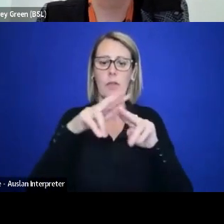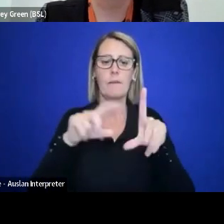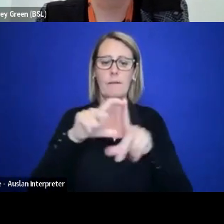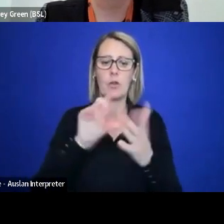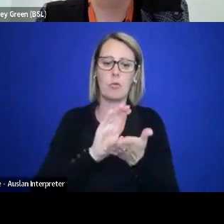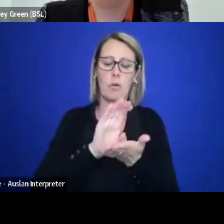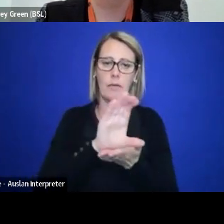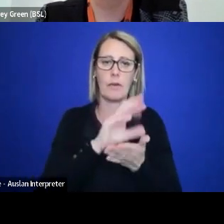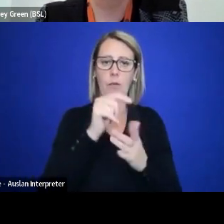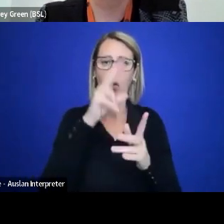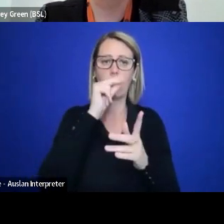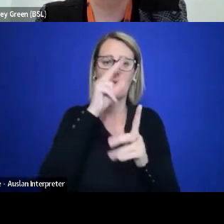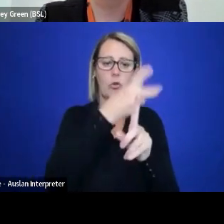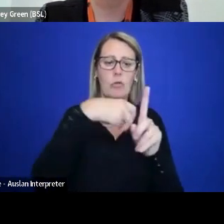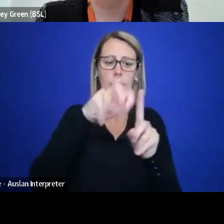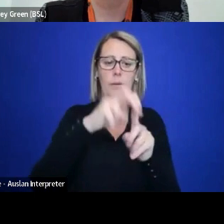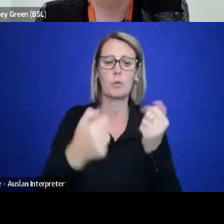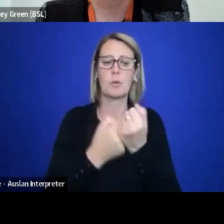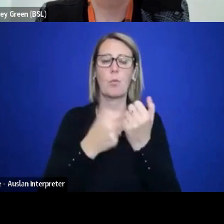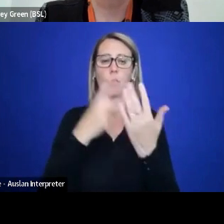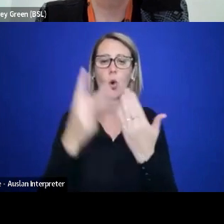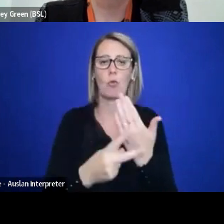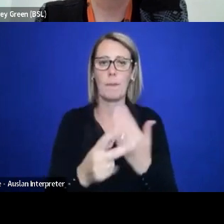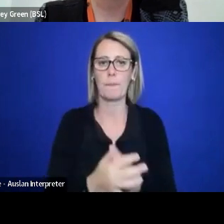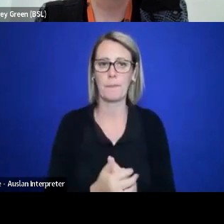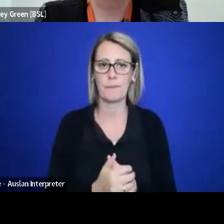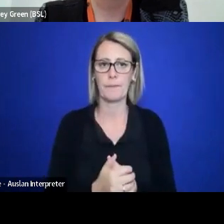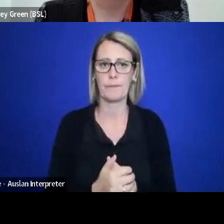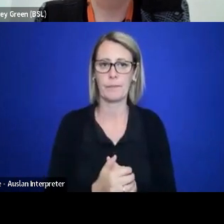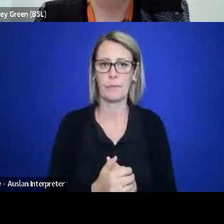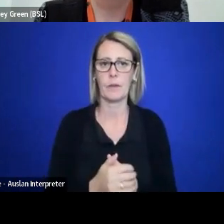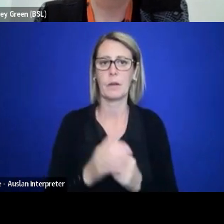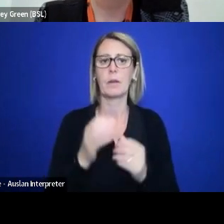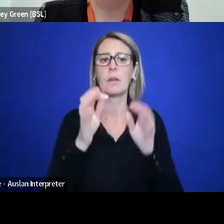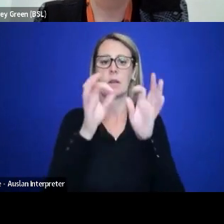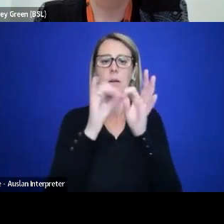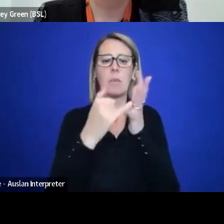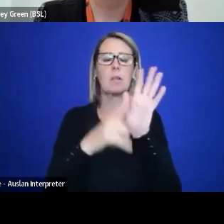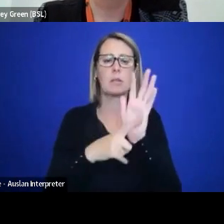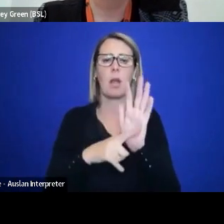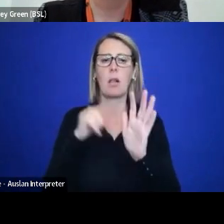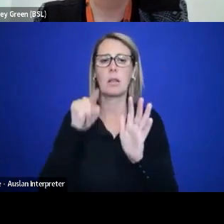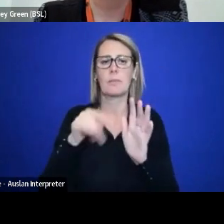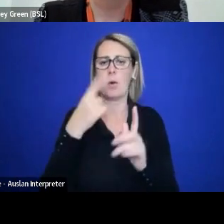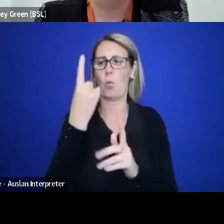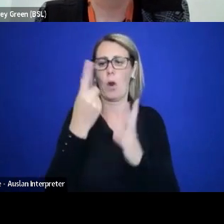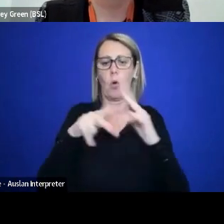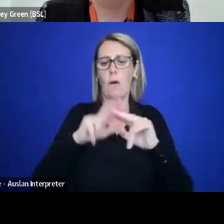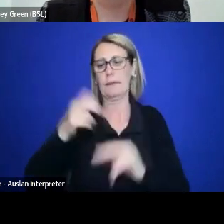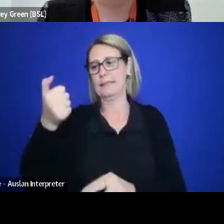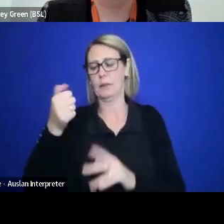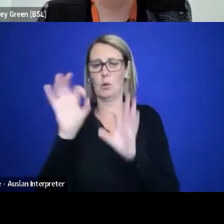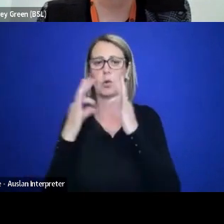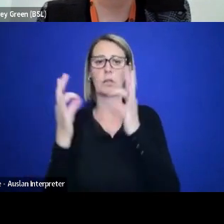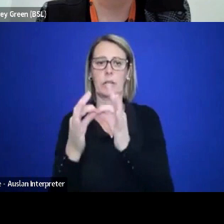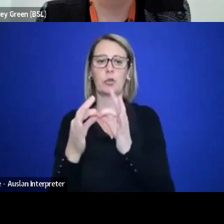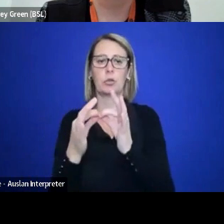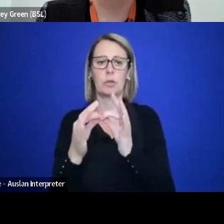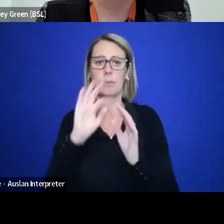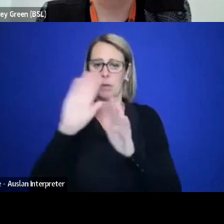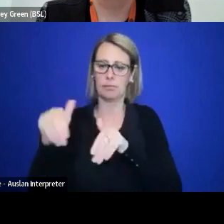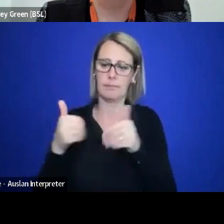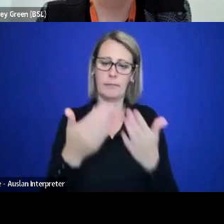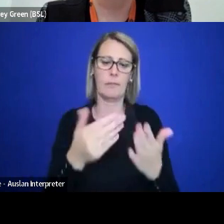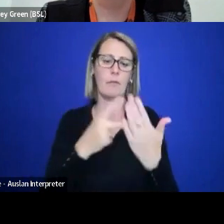Youth Transitions Support Program, of which the Brotherhood has been one of 6 organisations that has been delivering on